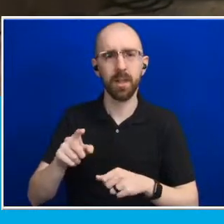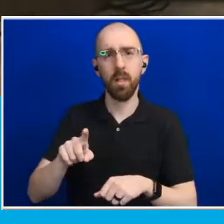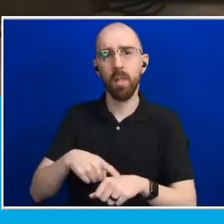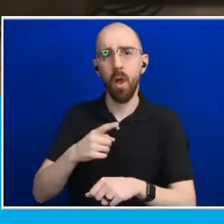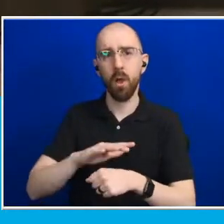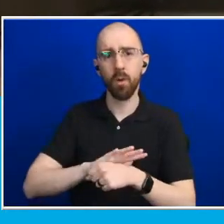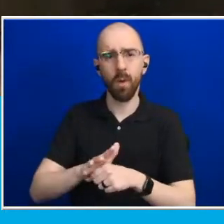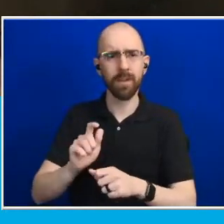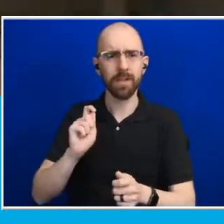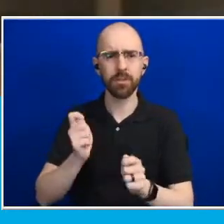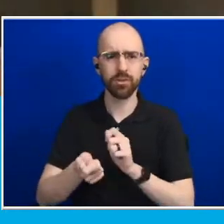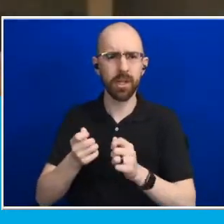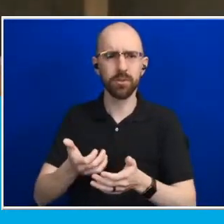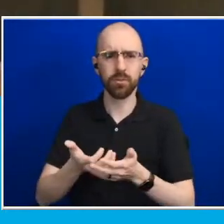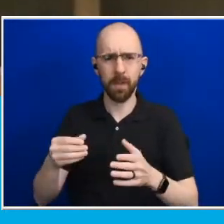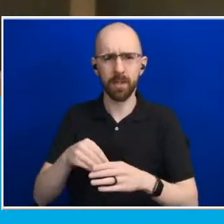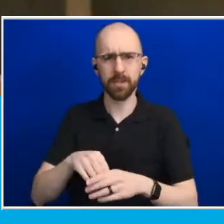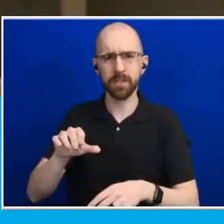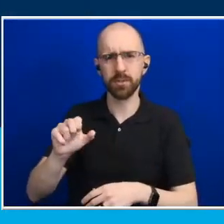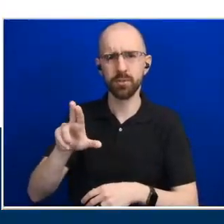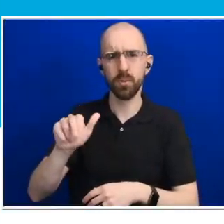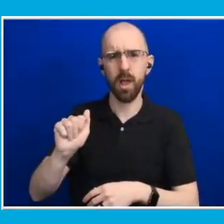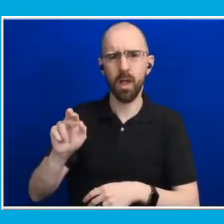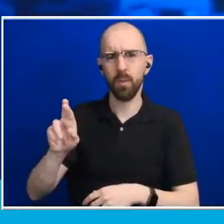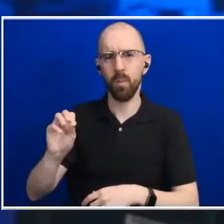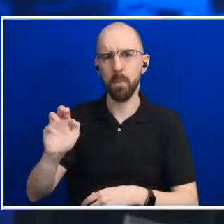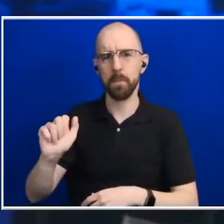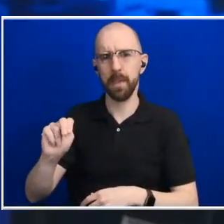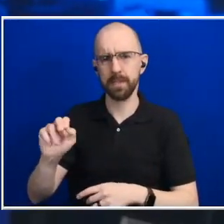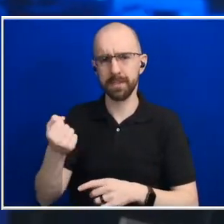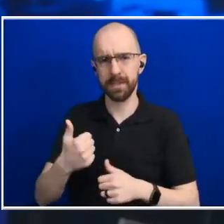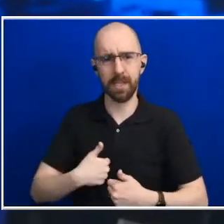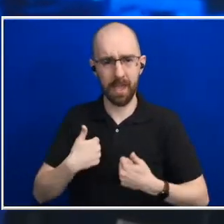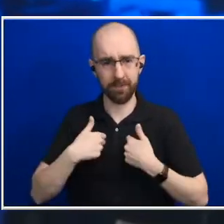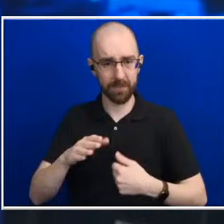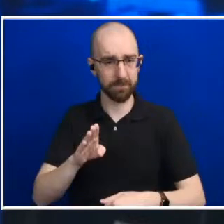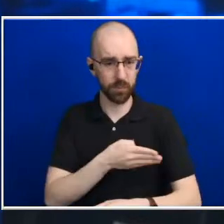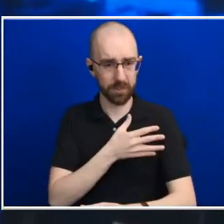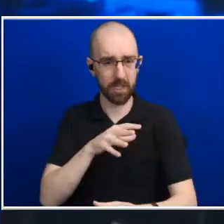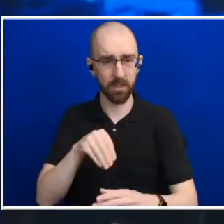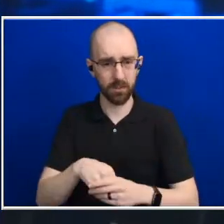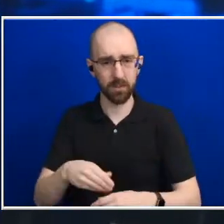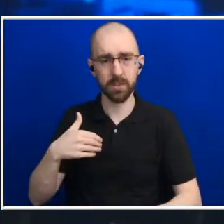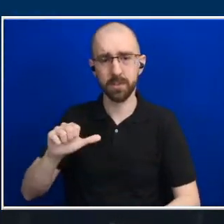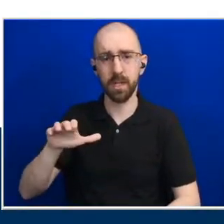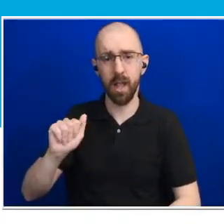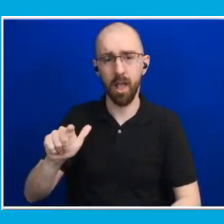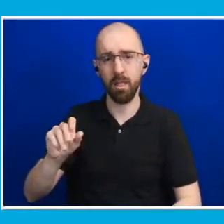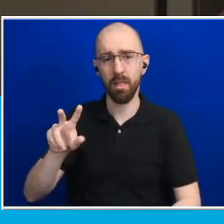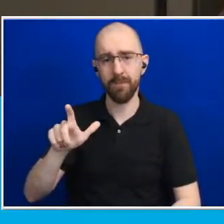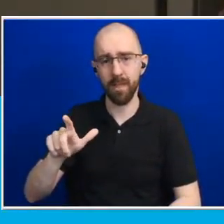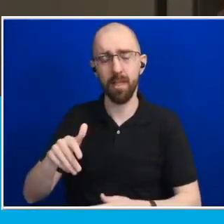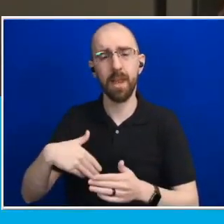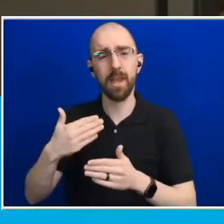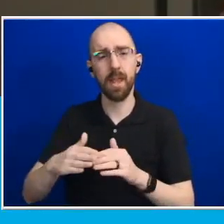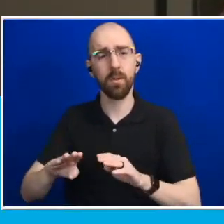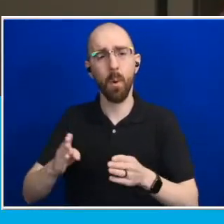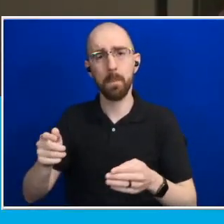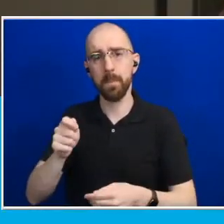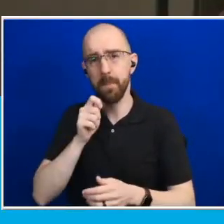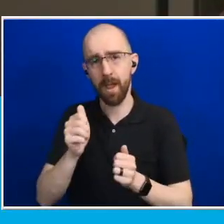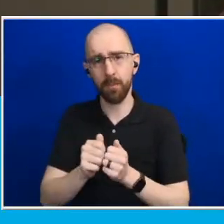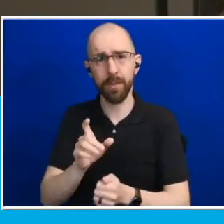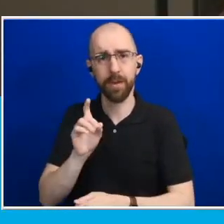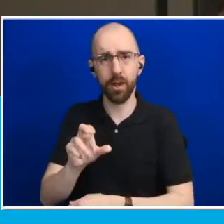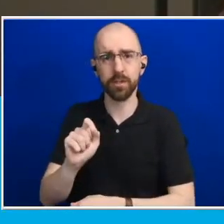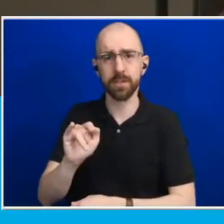in Joshua Roman's life, even his music. I'm Jessica Lovell on the next Open Mics with Dr. Stites. A renowned cellist shares